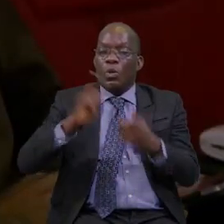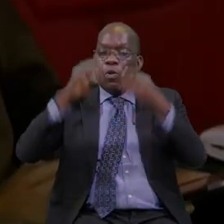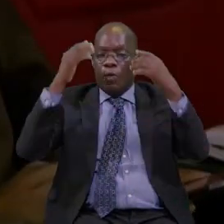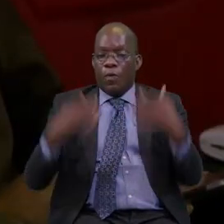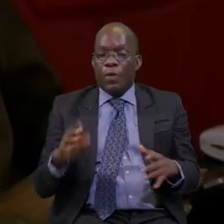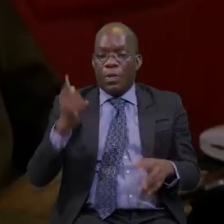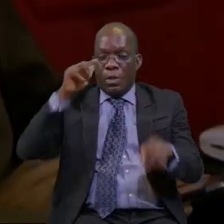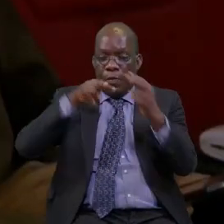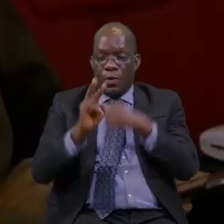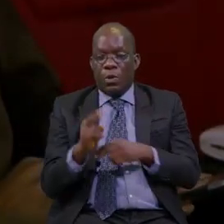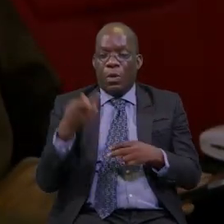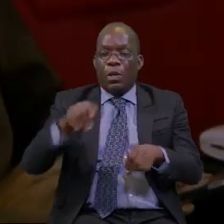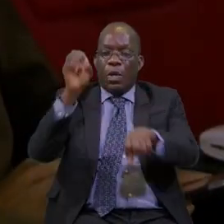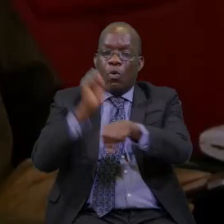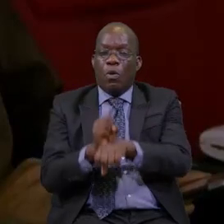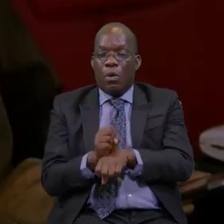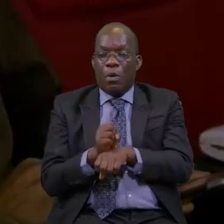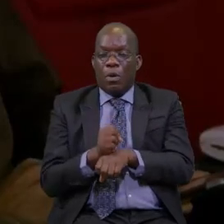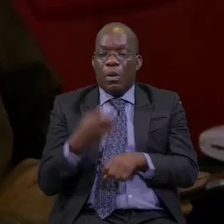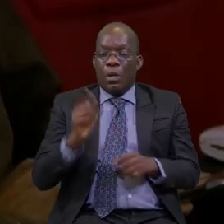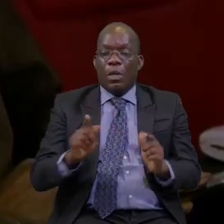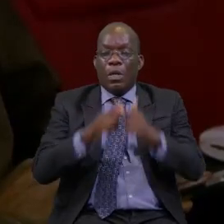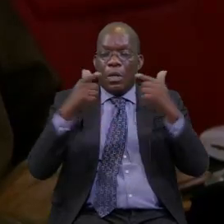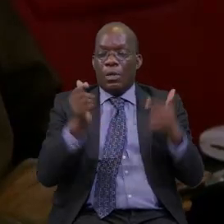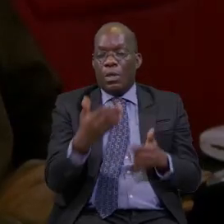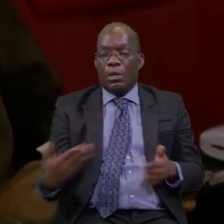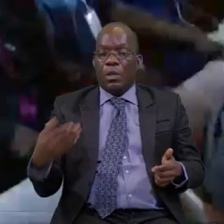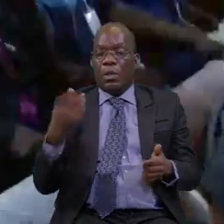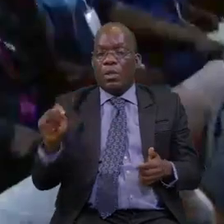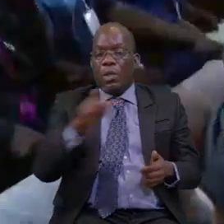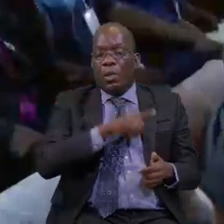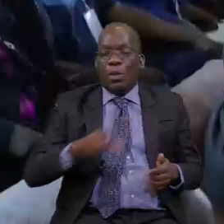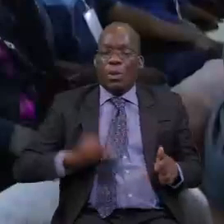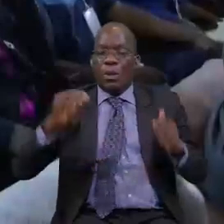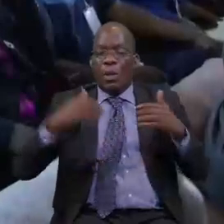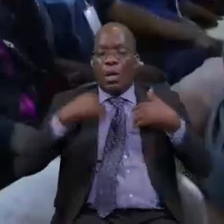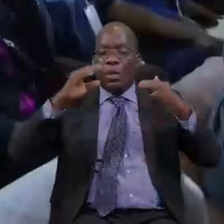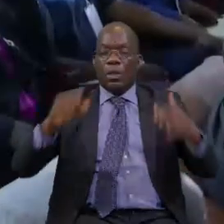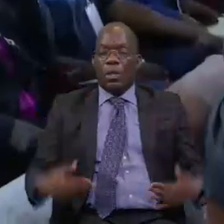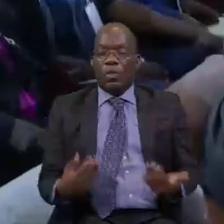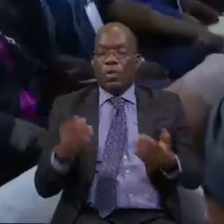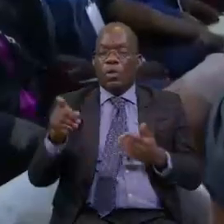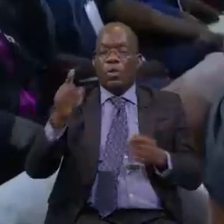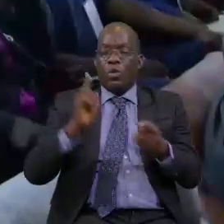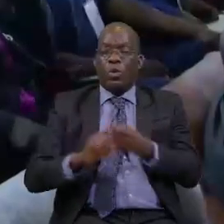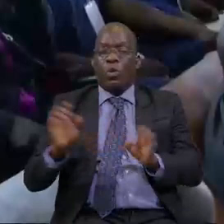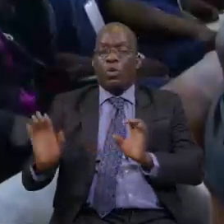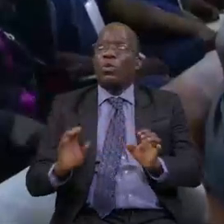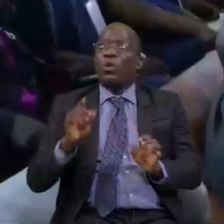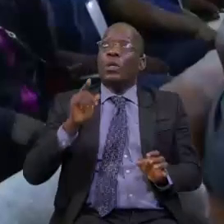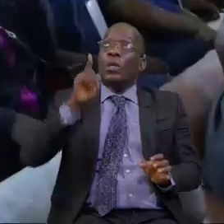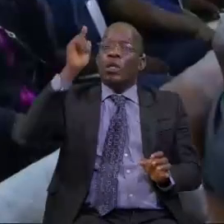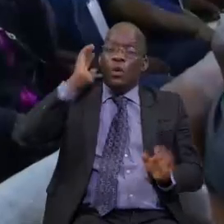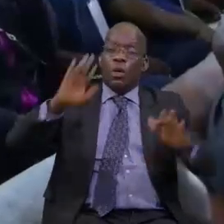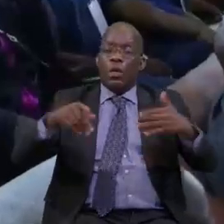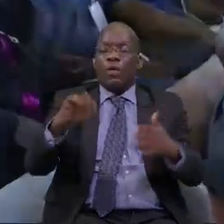the assignment, the great thing the Lord has given you to do? He'll give you the time.